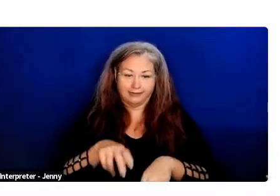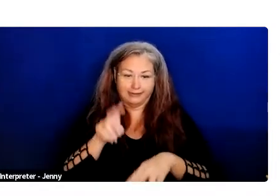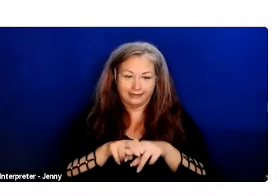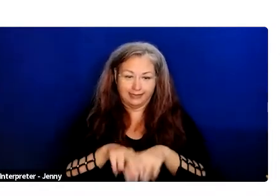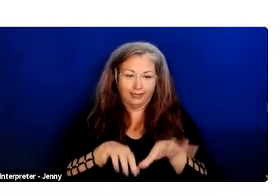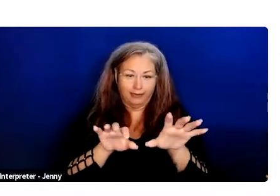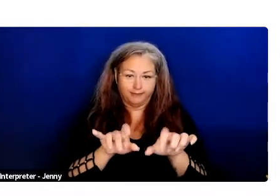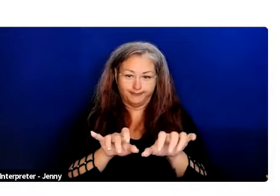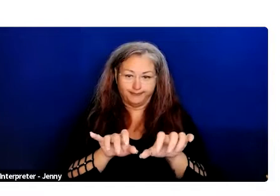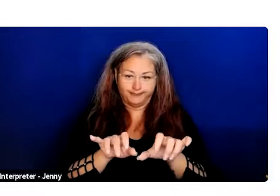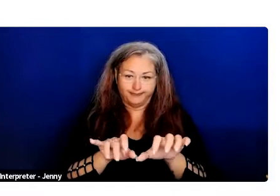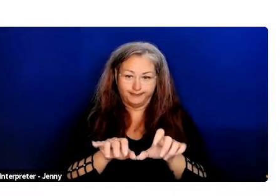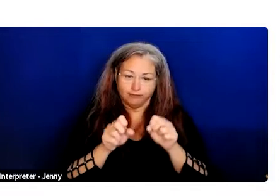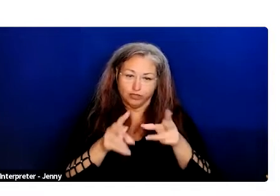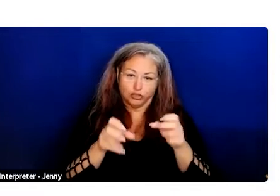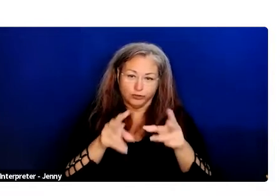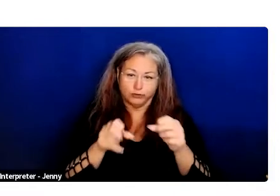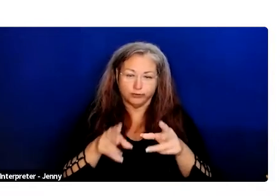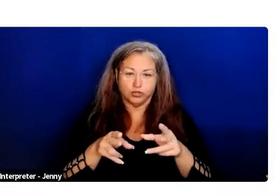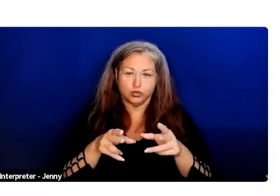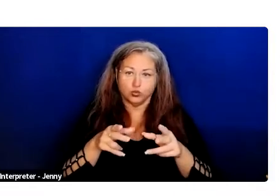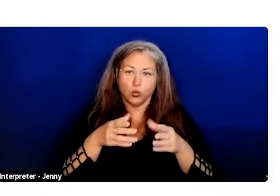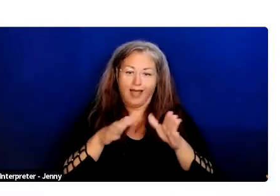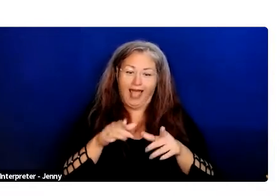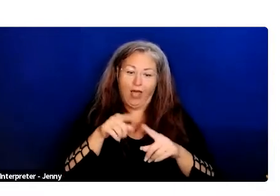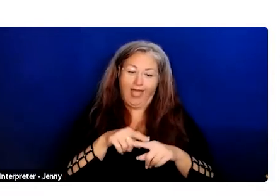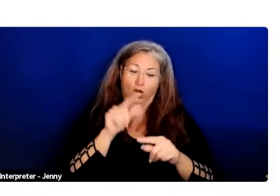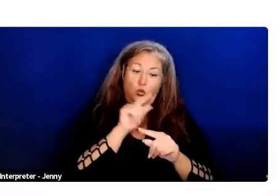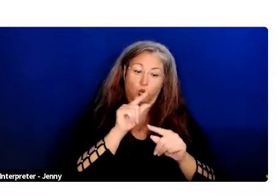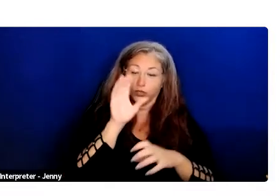to allow for those Google search terms to auto-populate.